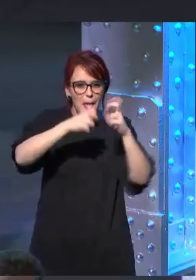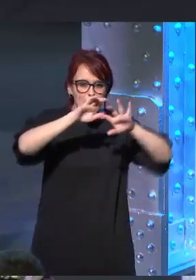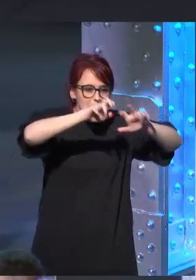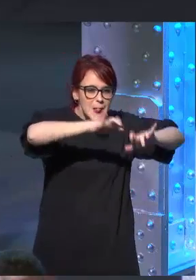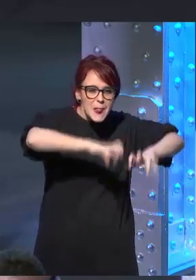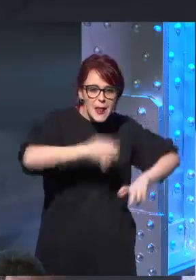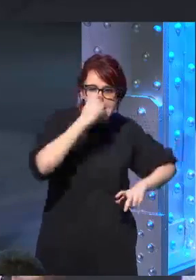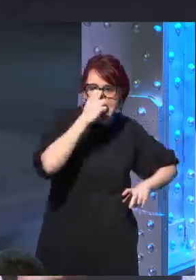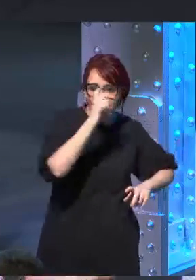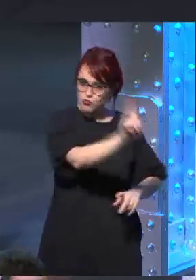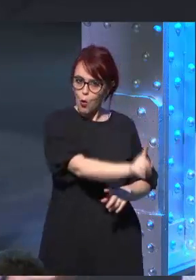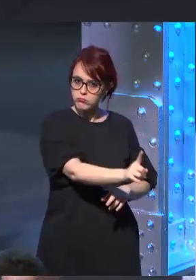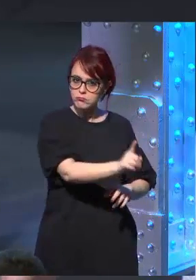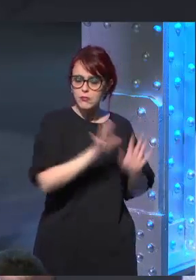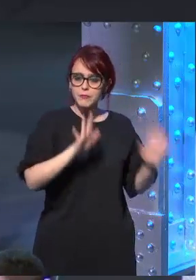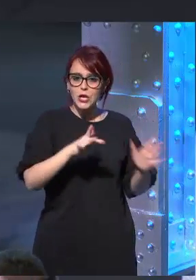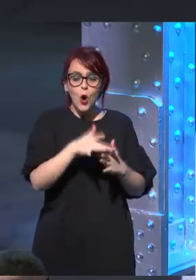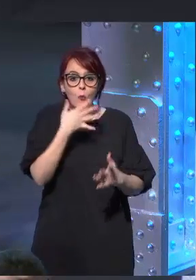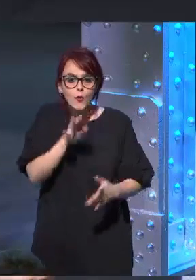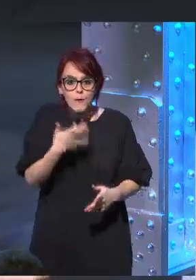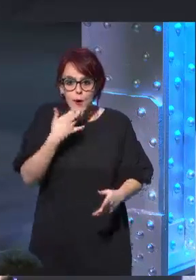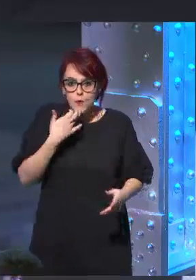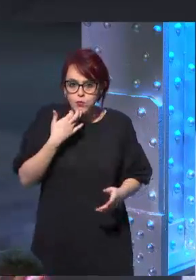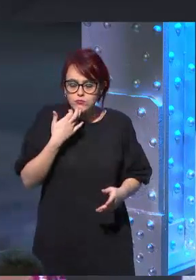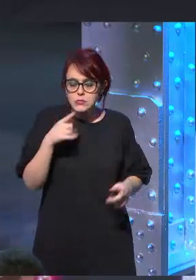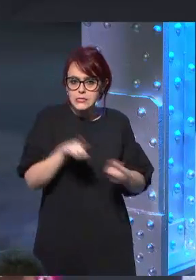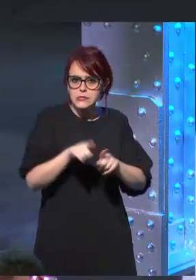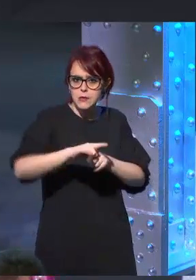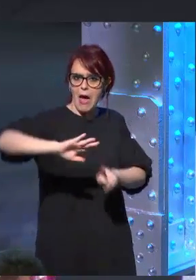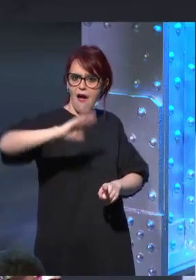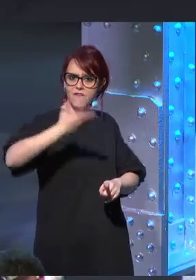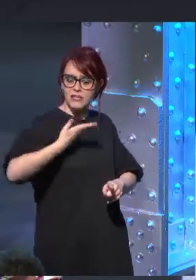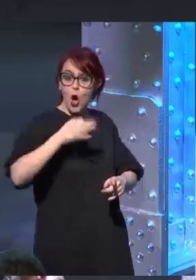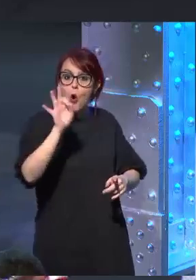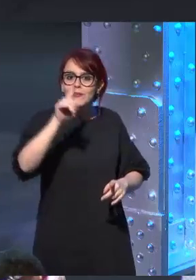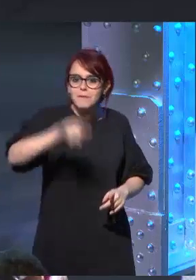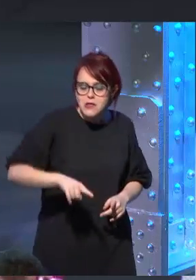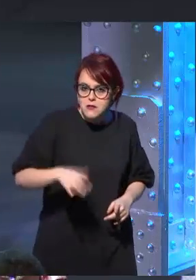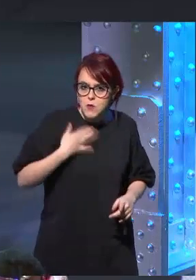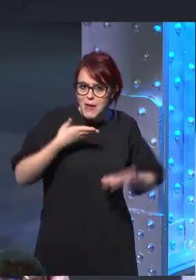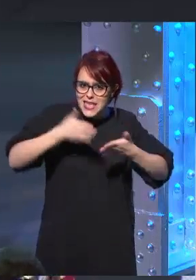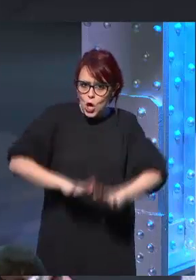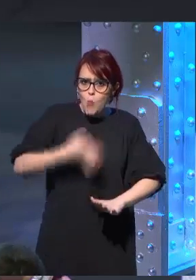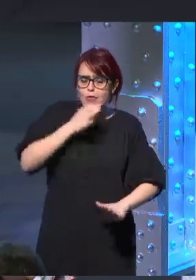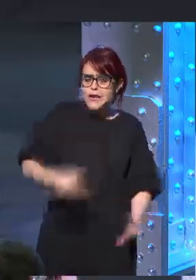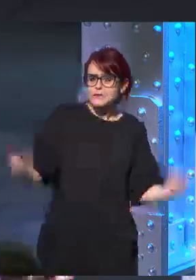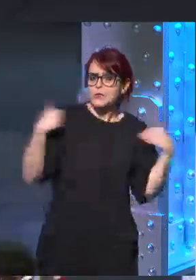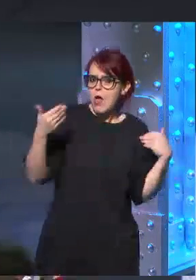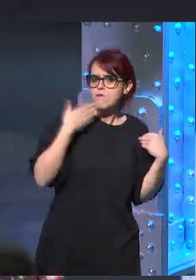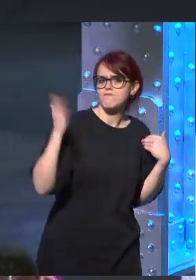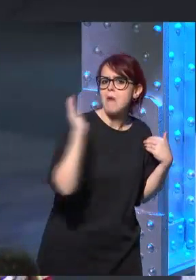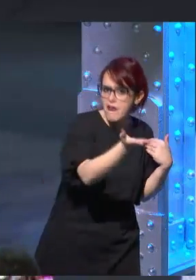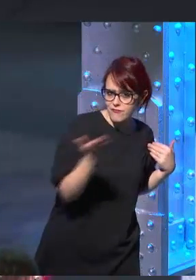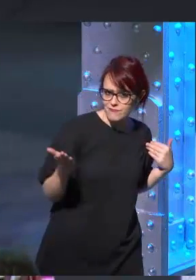our children's smartphones, of course. But they could be victims of a crime, or they